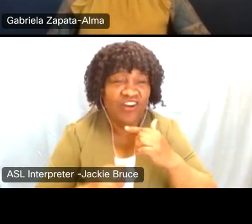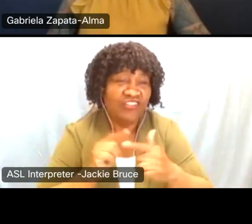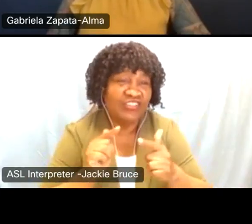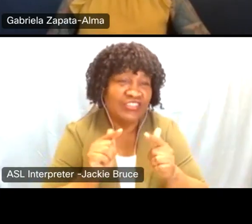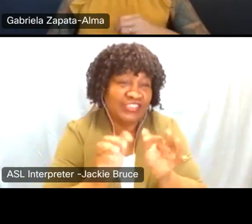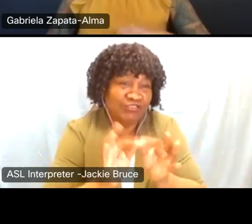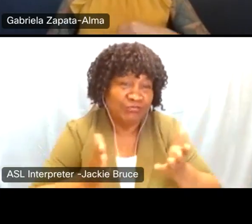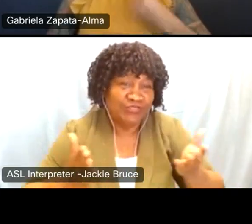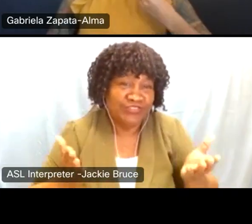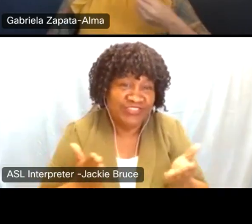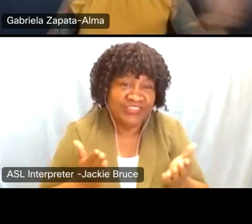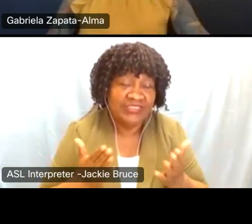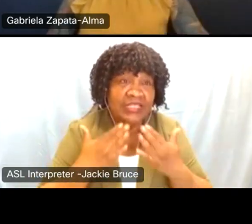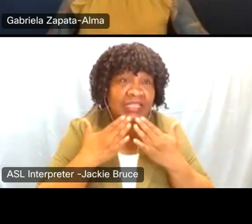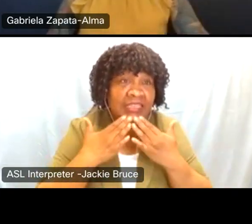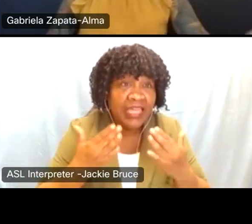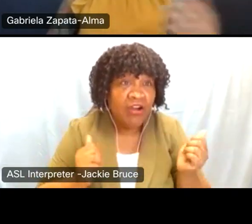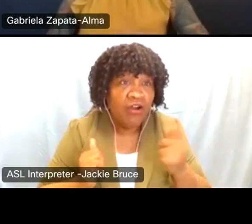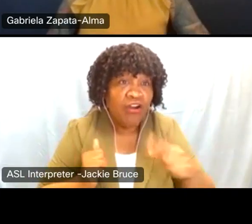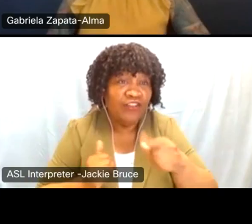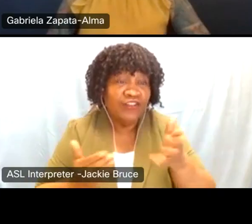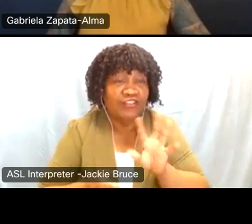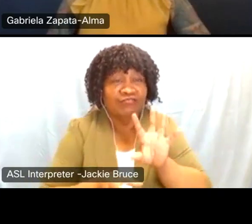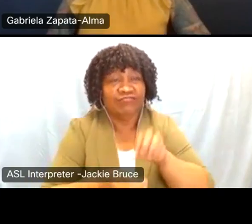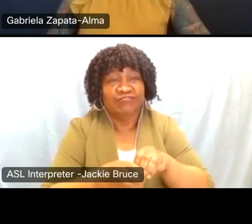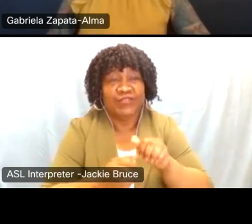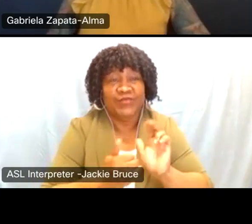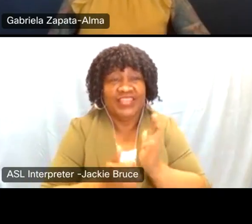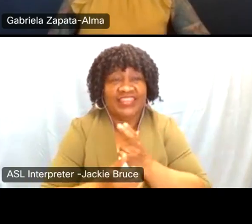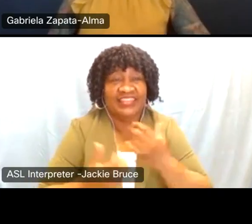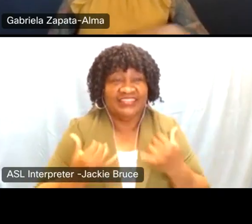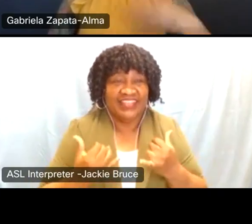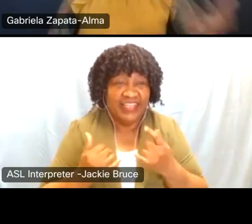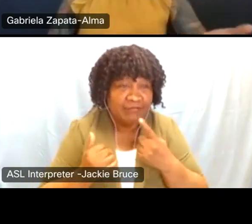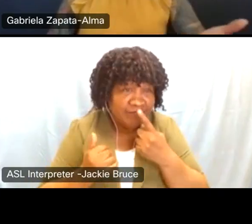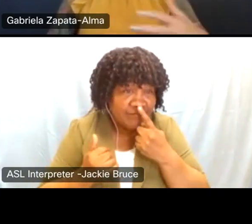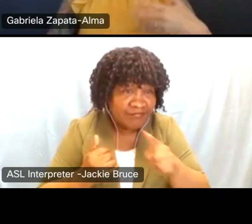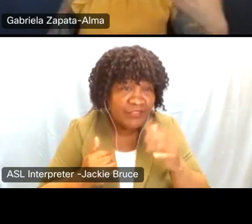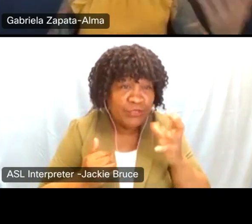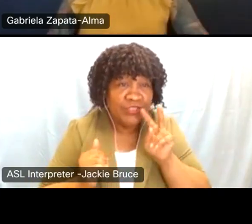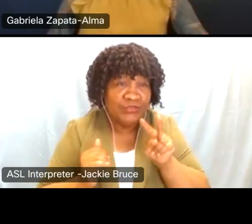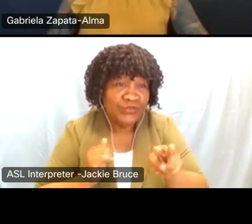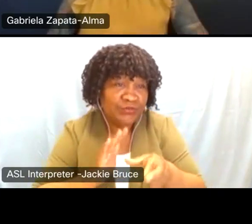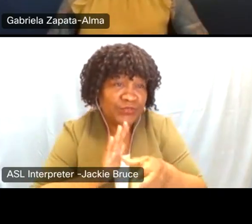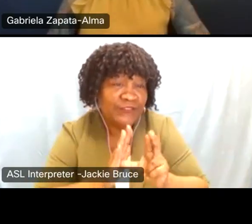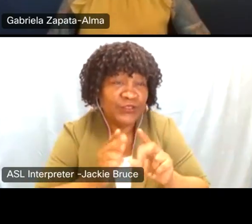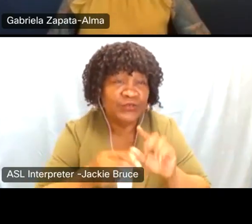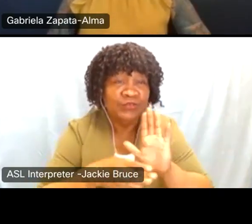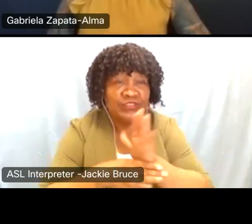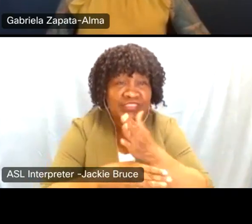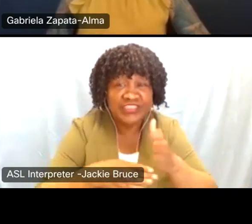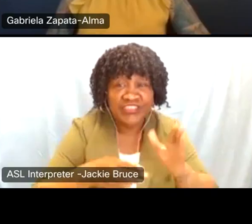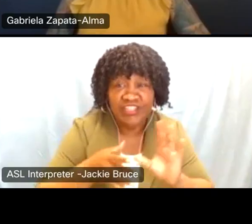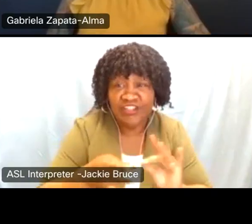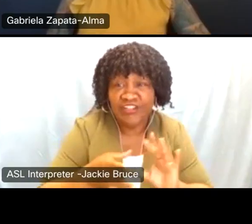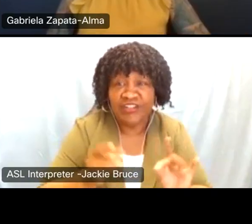interpreters. And thanks to all of you for joining us today. If you would like to review this session, share this session, the